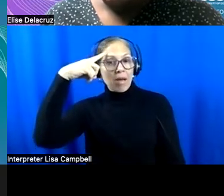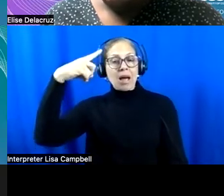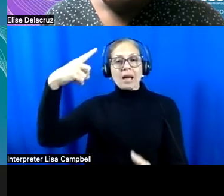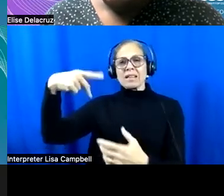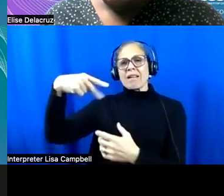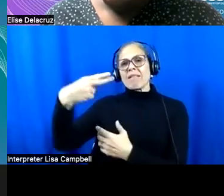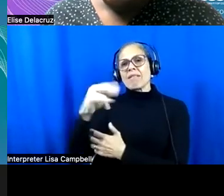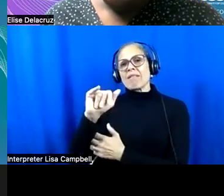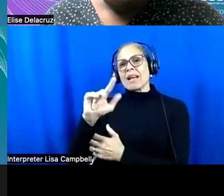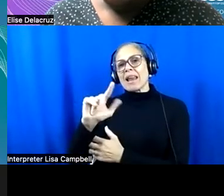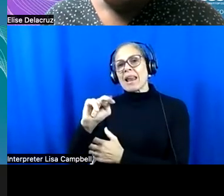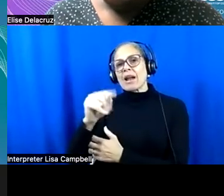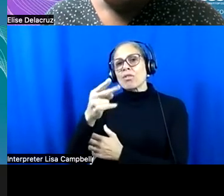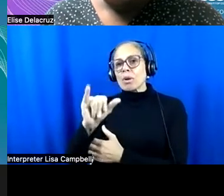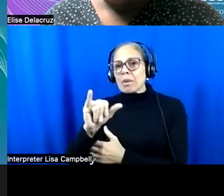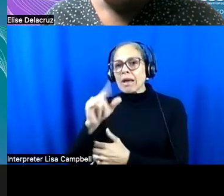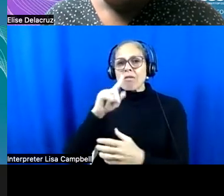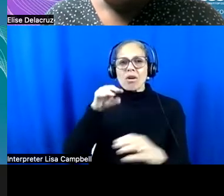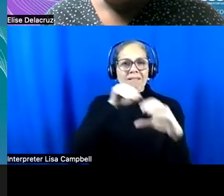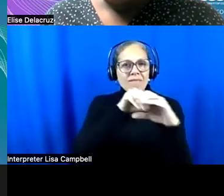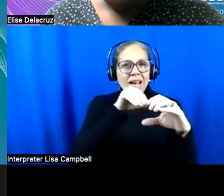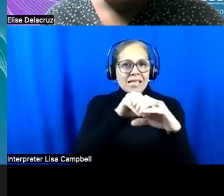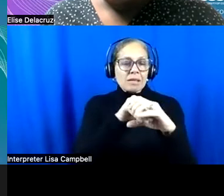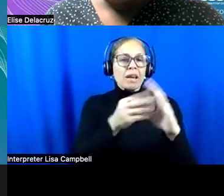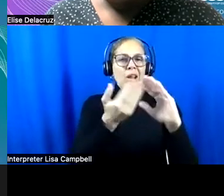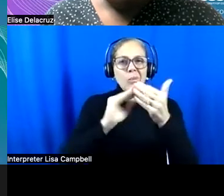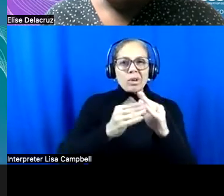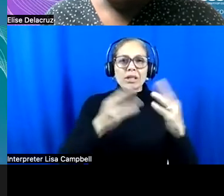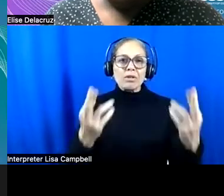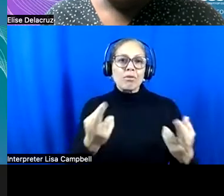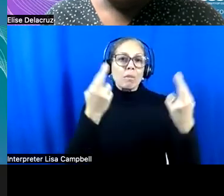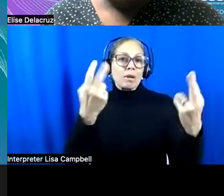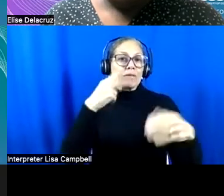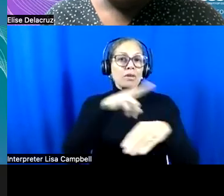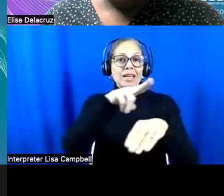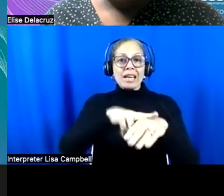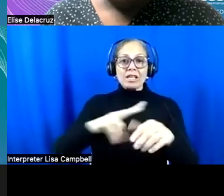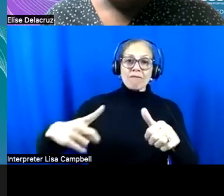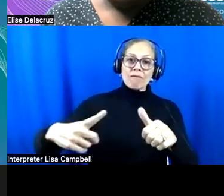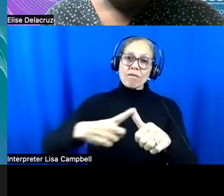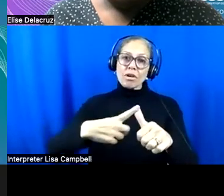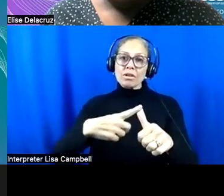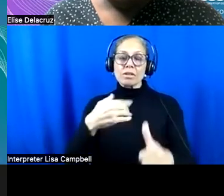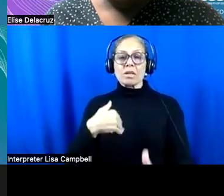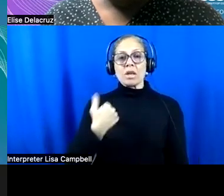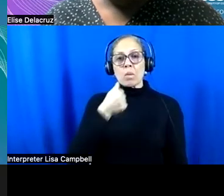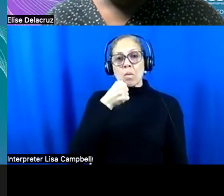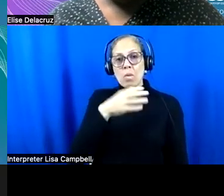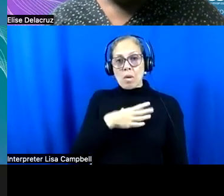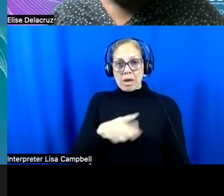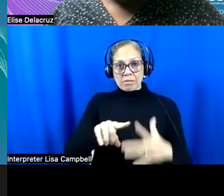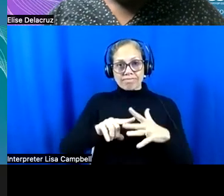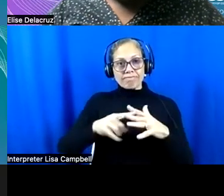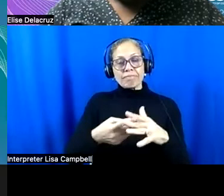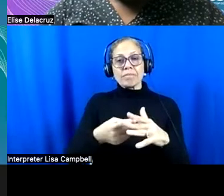invest in community-driven recommendations of the nation's first Young Women's Initiative. Smith is